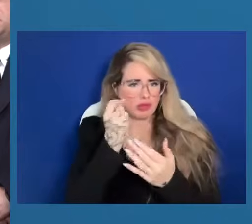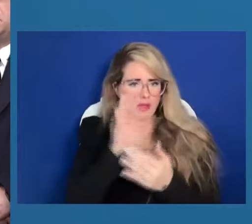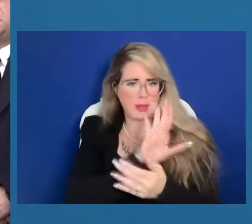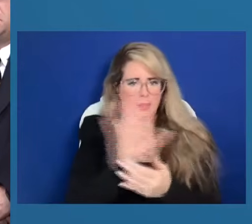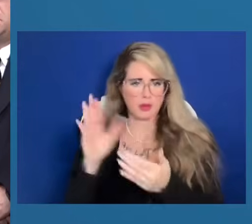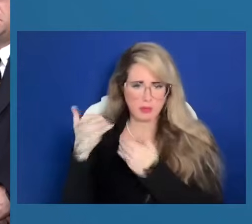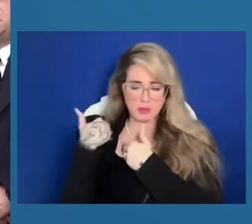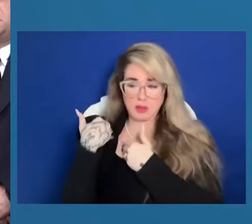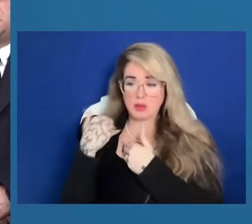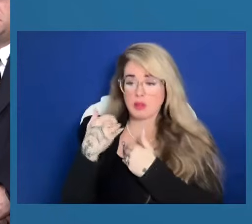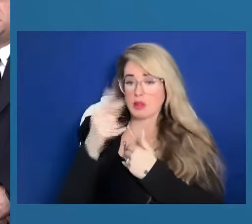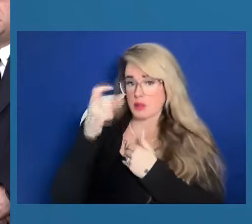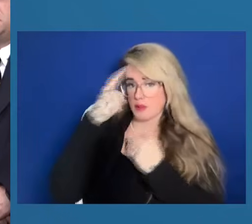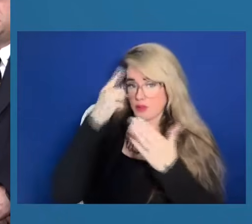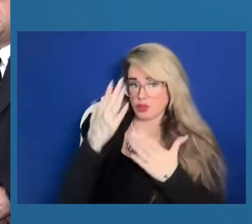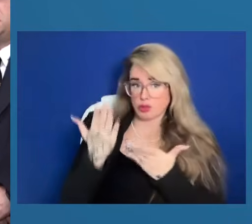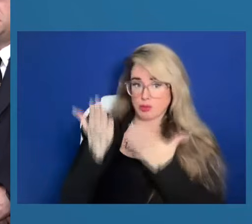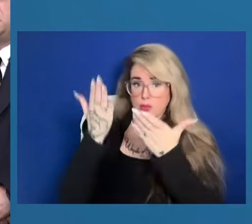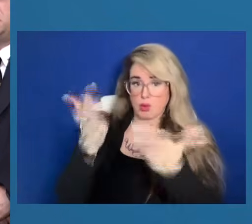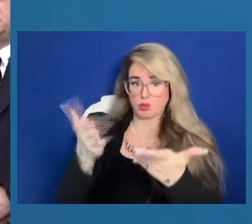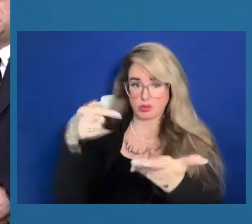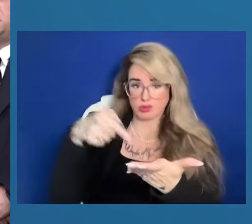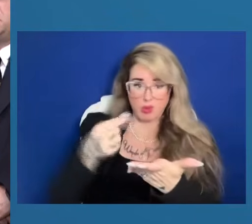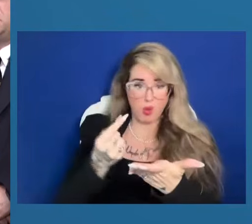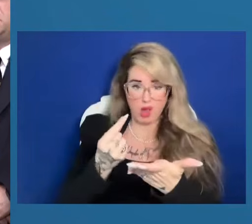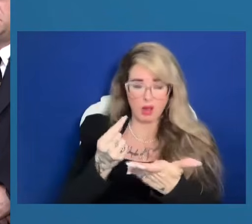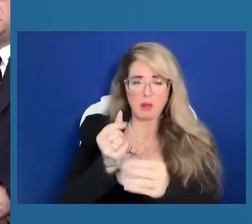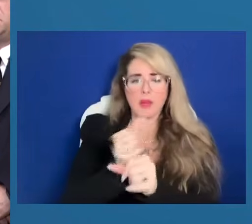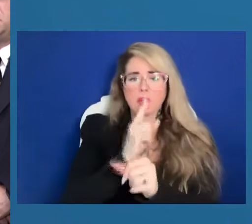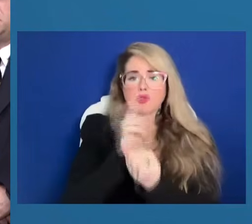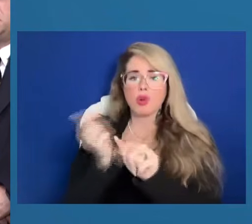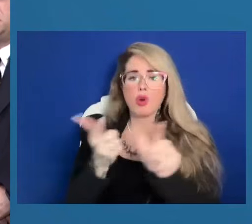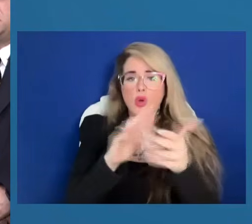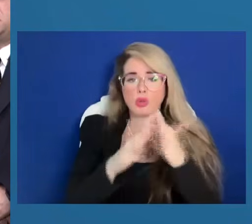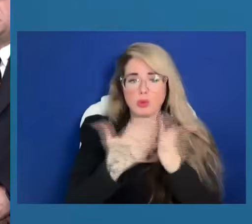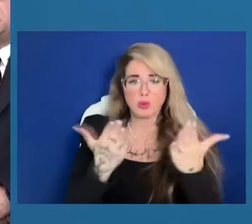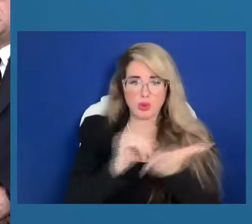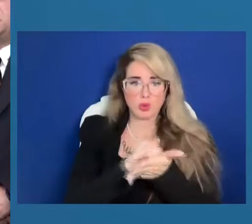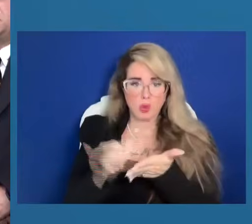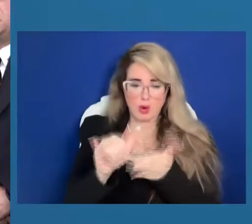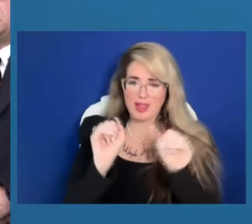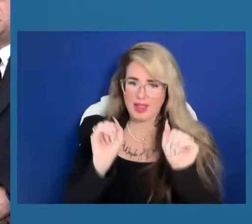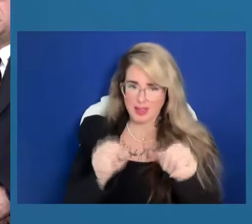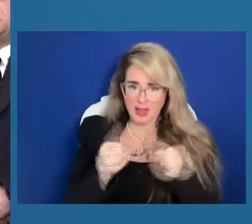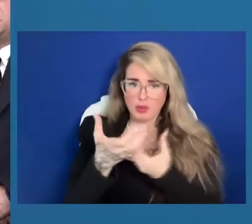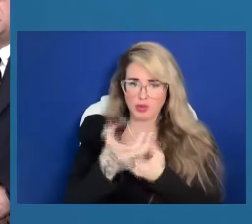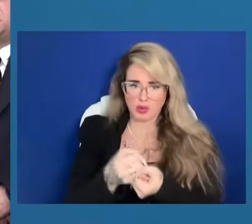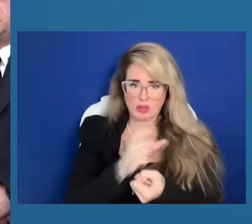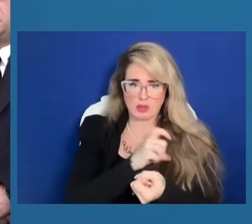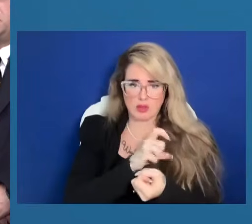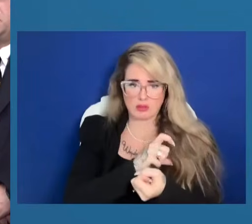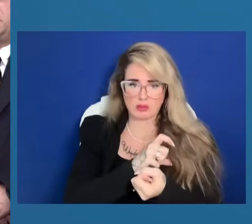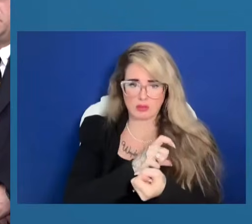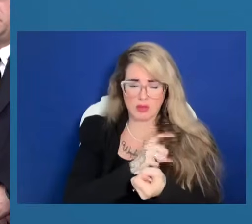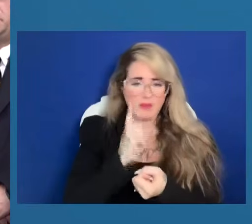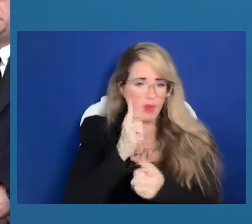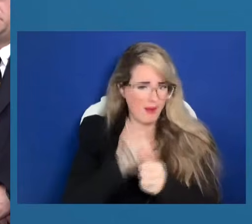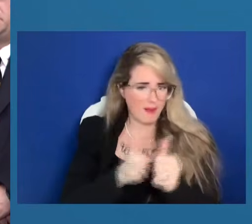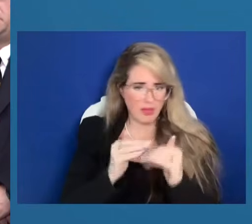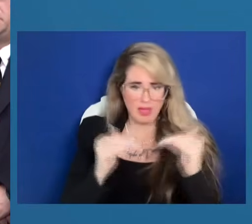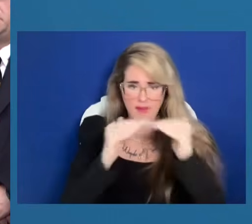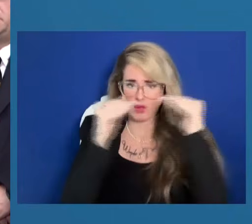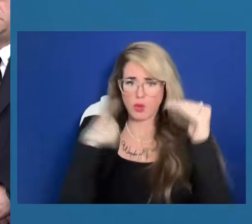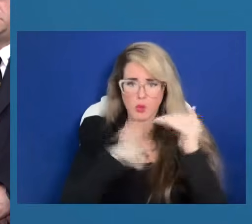Hochul's proposals are about ensuring every community in New York can trust law enforcement at every level, and that we operate